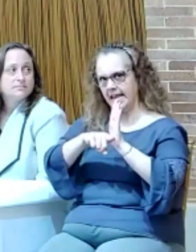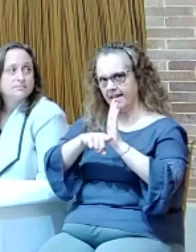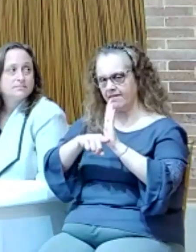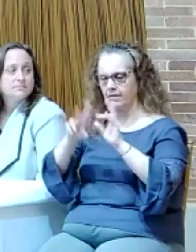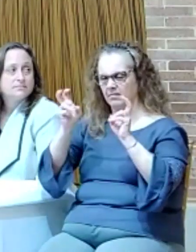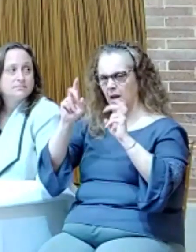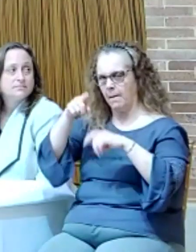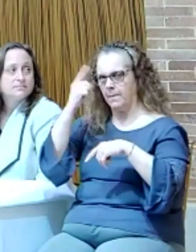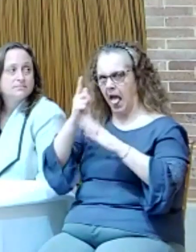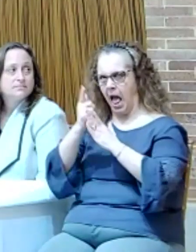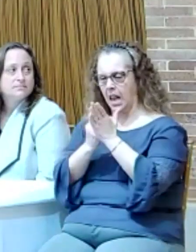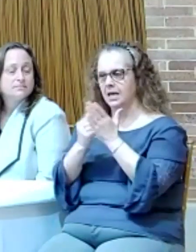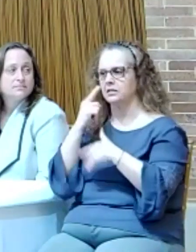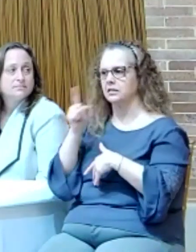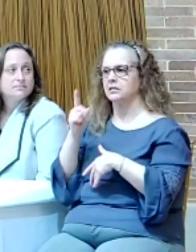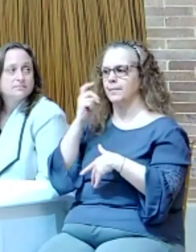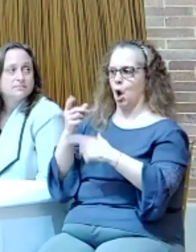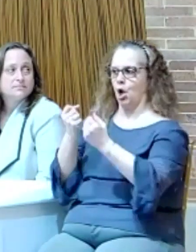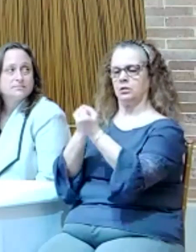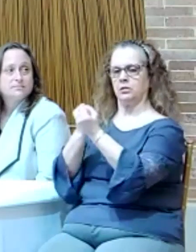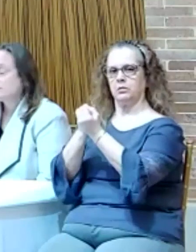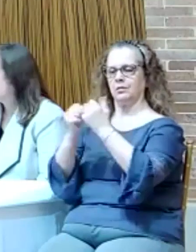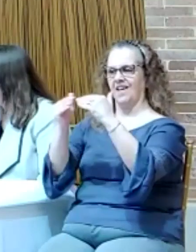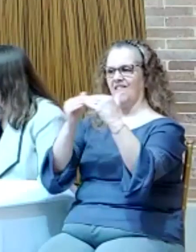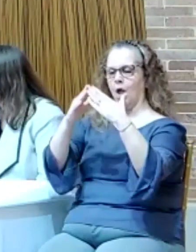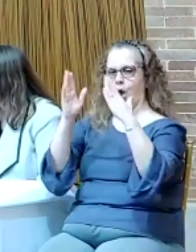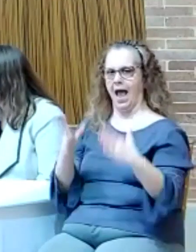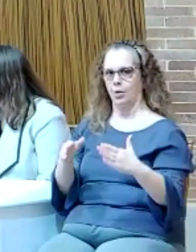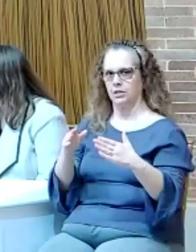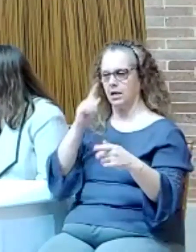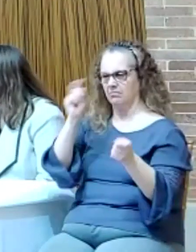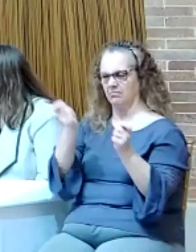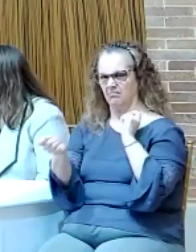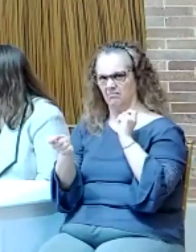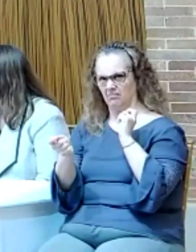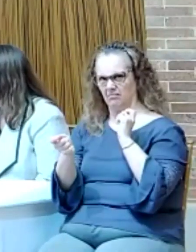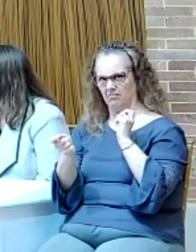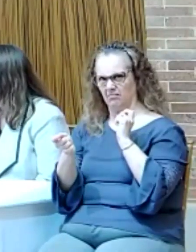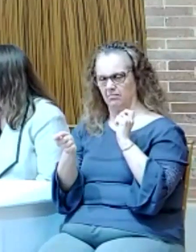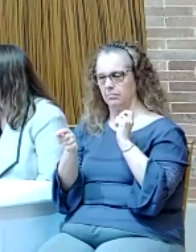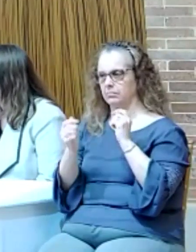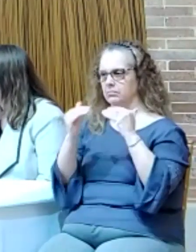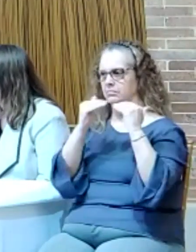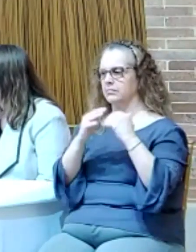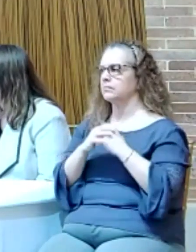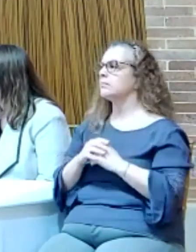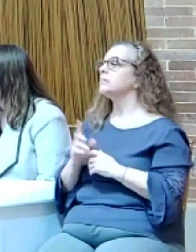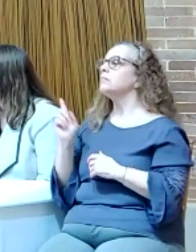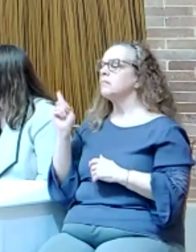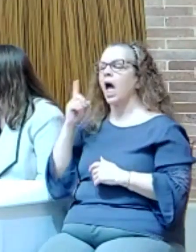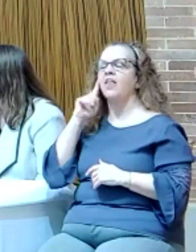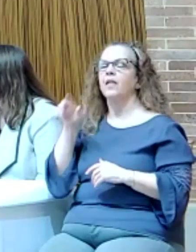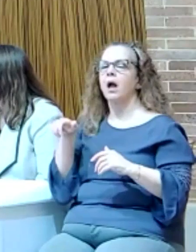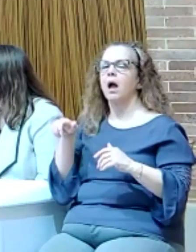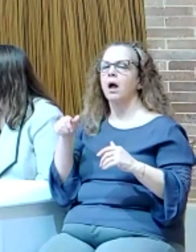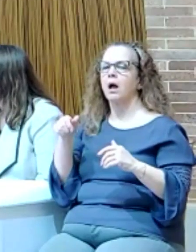for fair housing gets blacklisted by homeowners I think I covered this in my followup earlier that there are